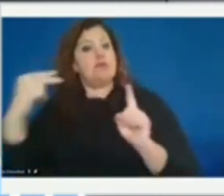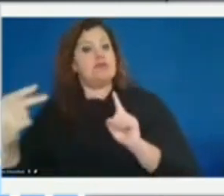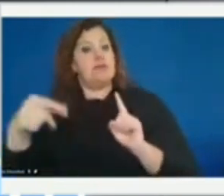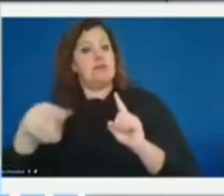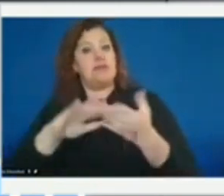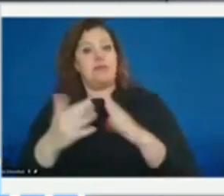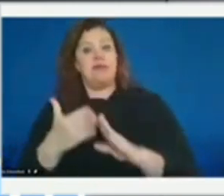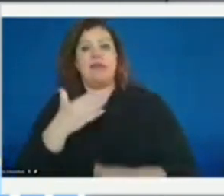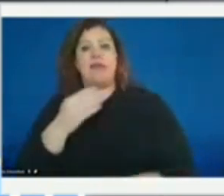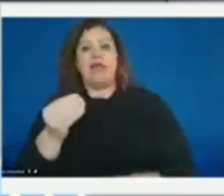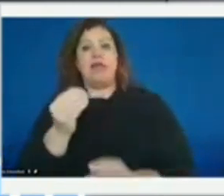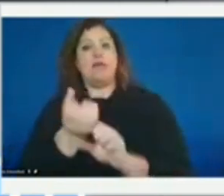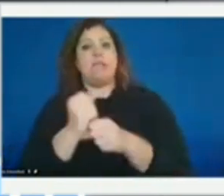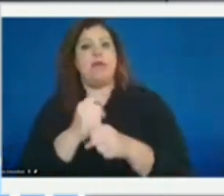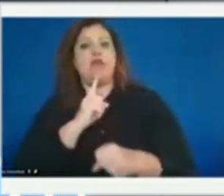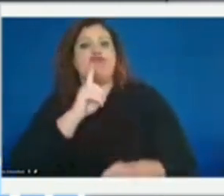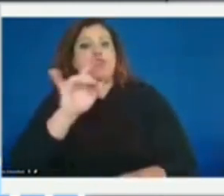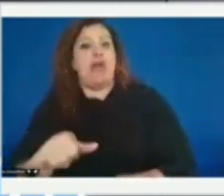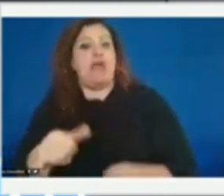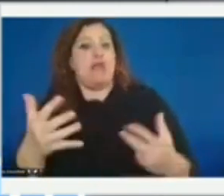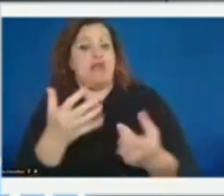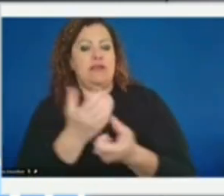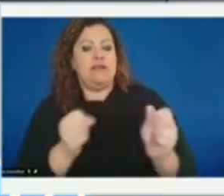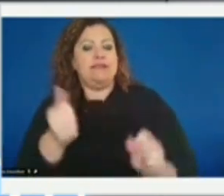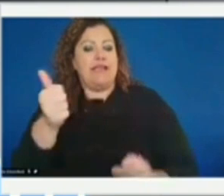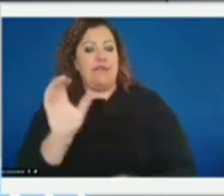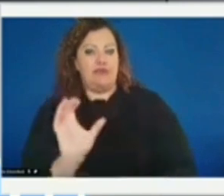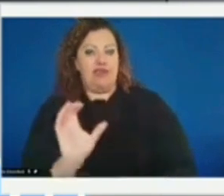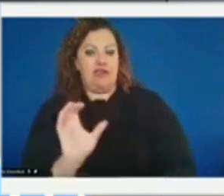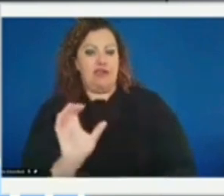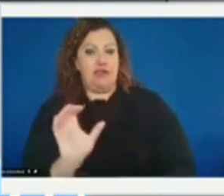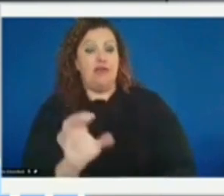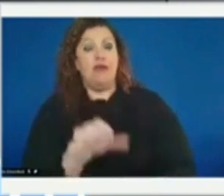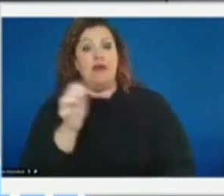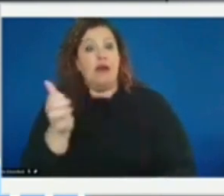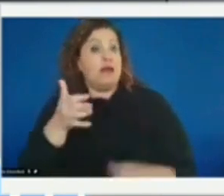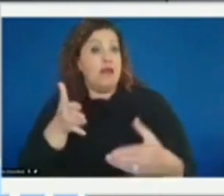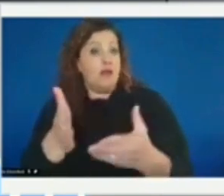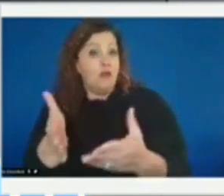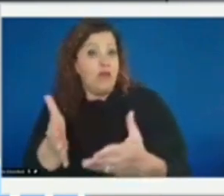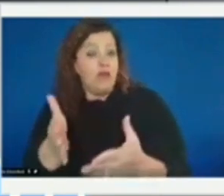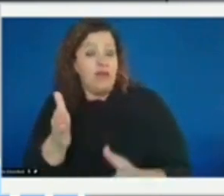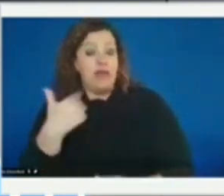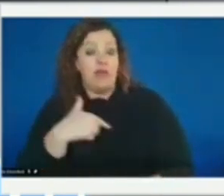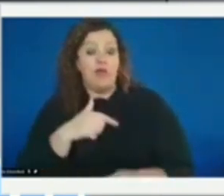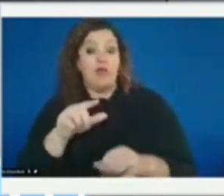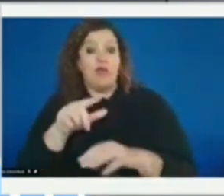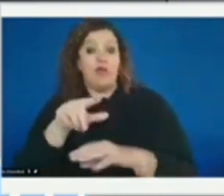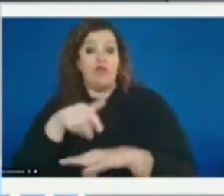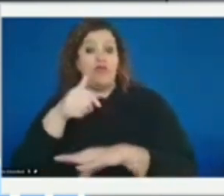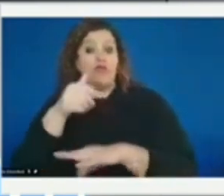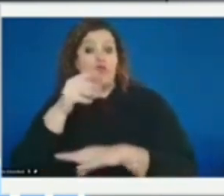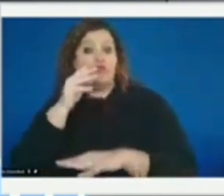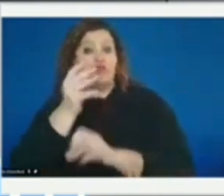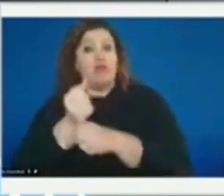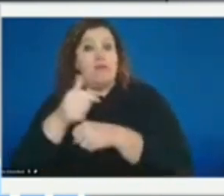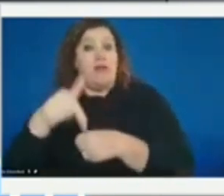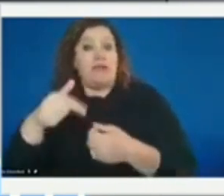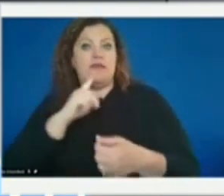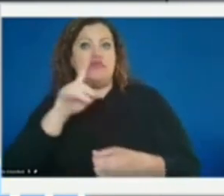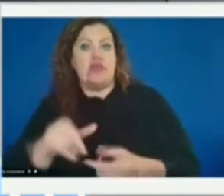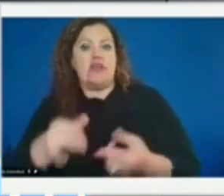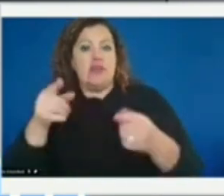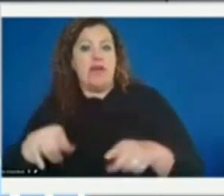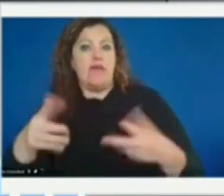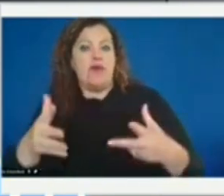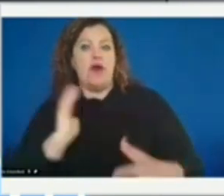create a reality of a safer Charlotte. In another way in which we create this reality through our